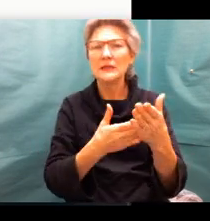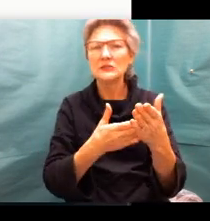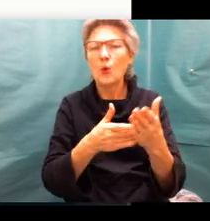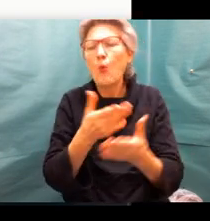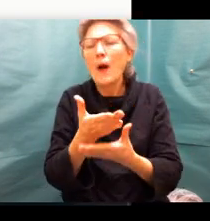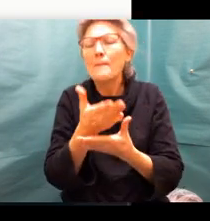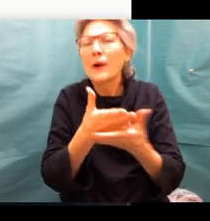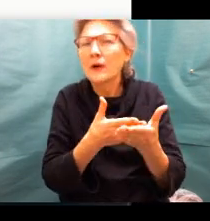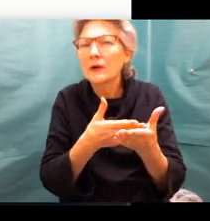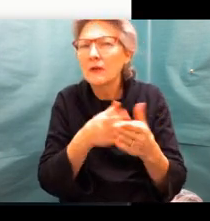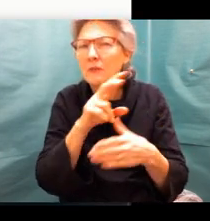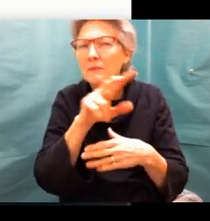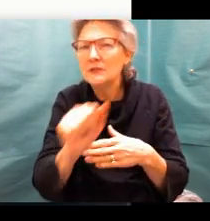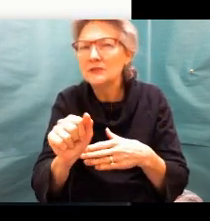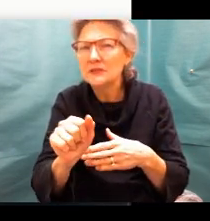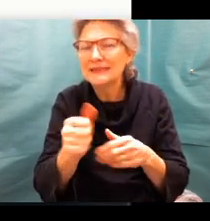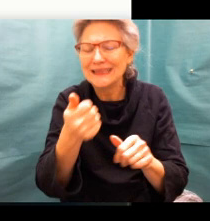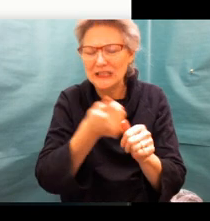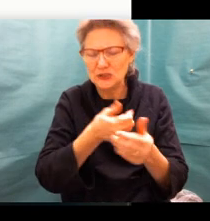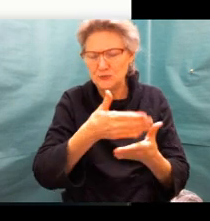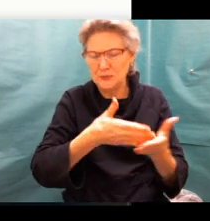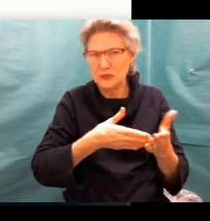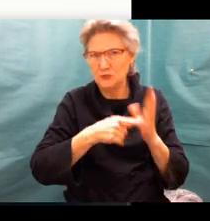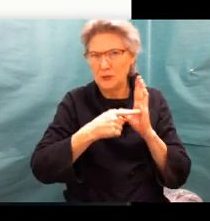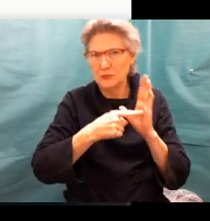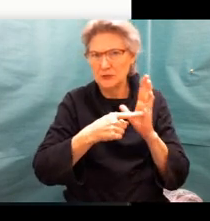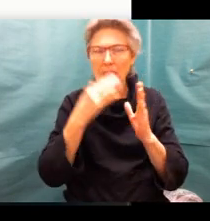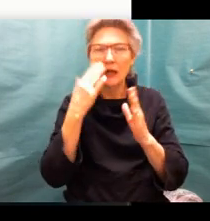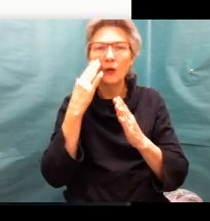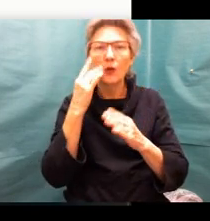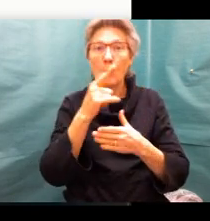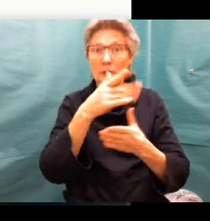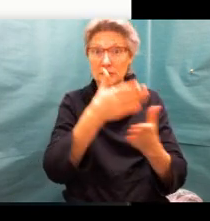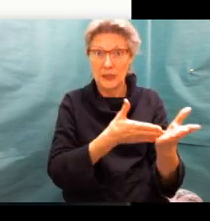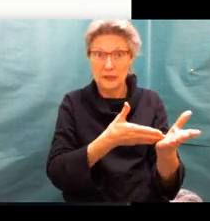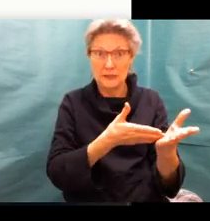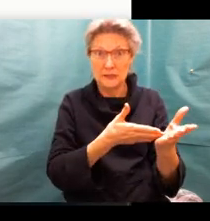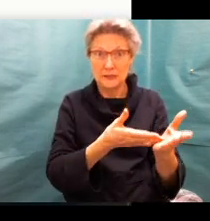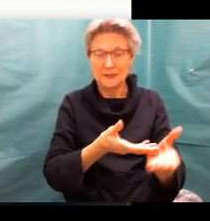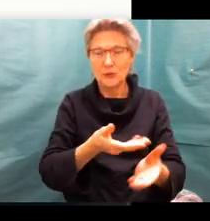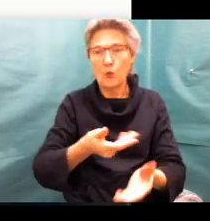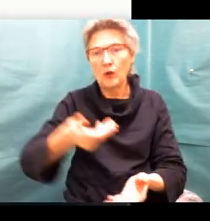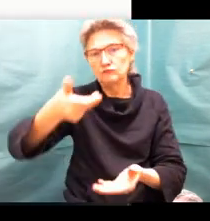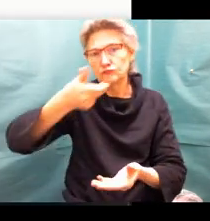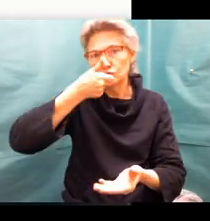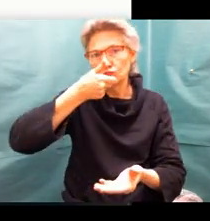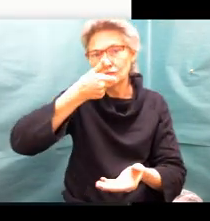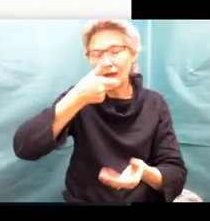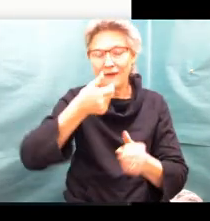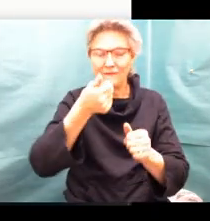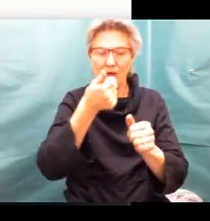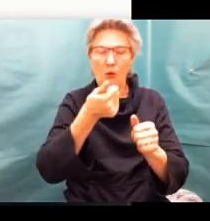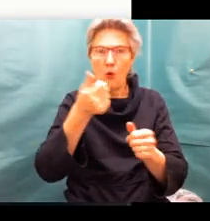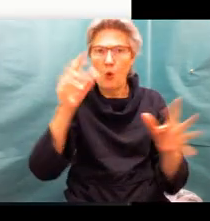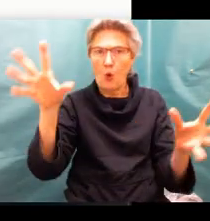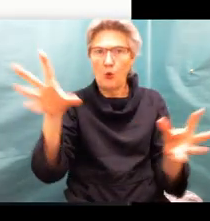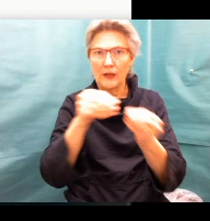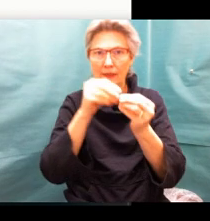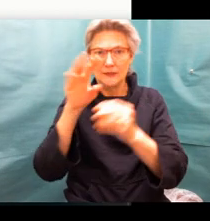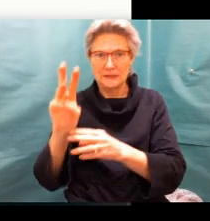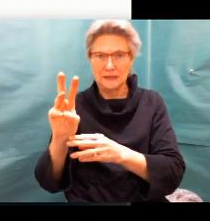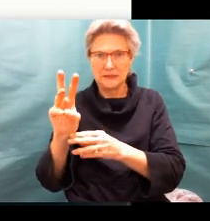represent, or does each piece represent? I know that this is 1 slice out of a total of 6, right? Because